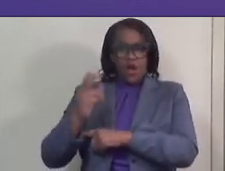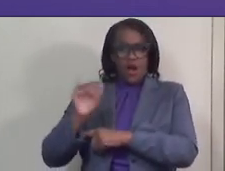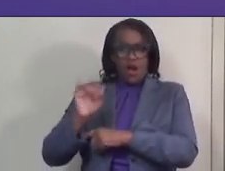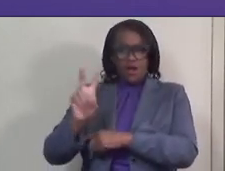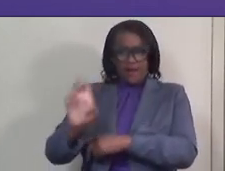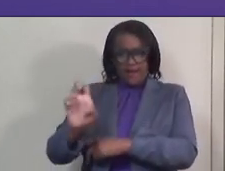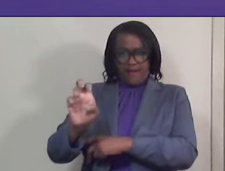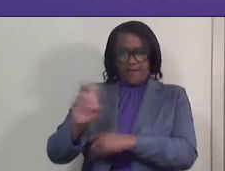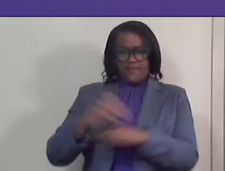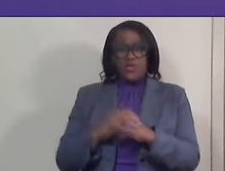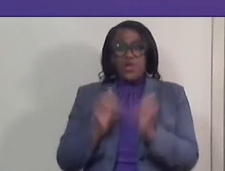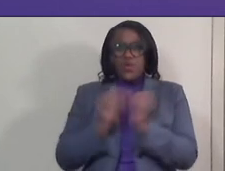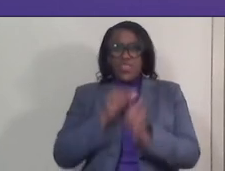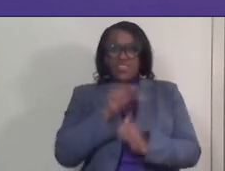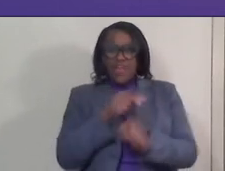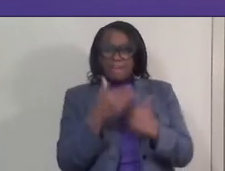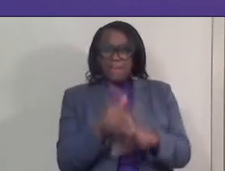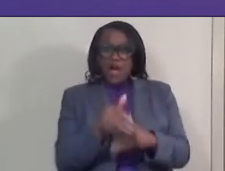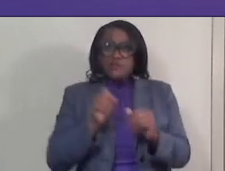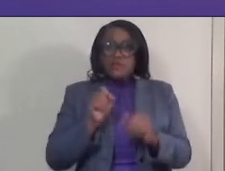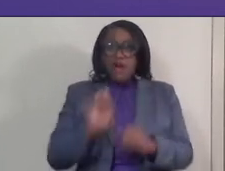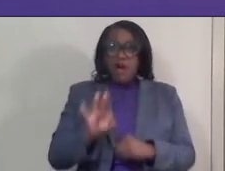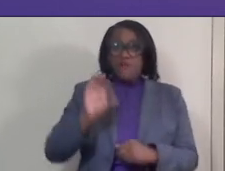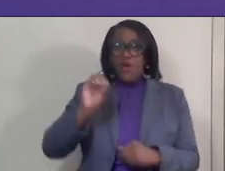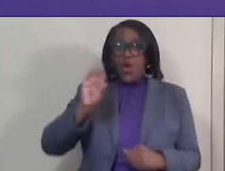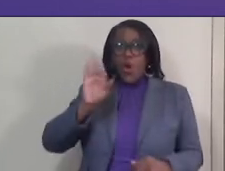With the obituary box, it sounds incredible.